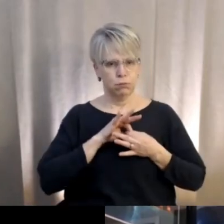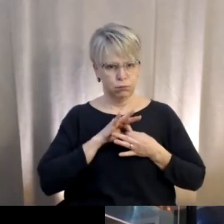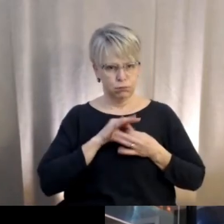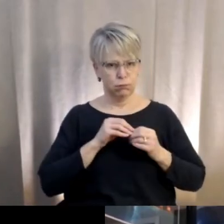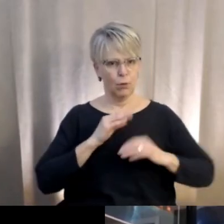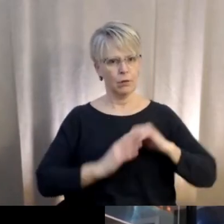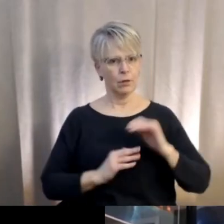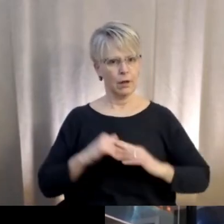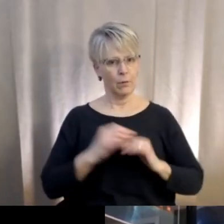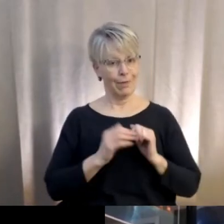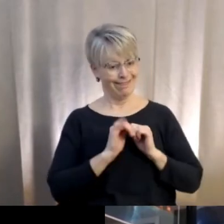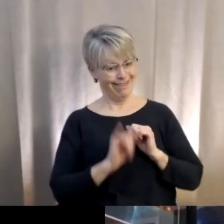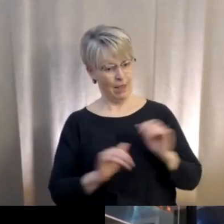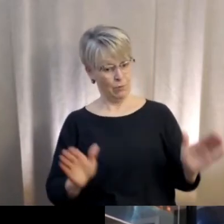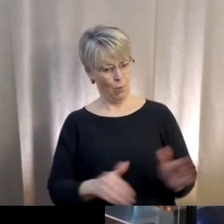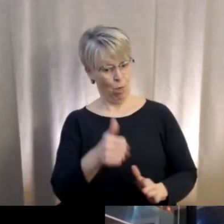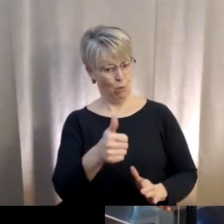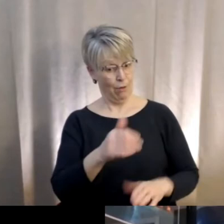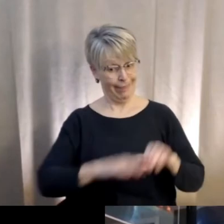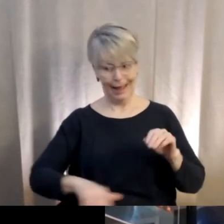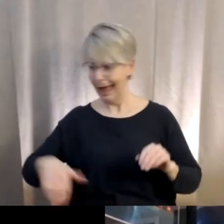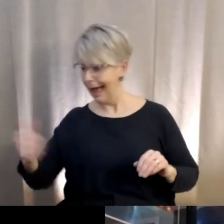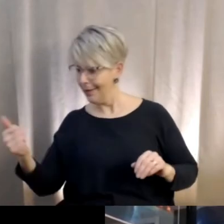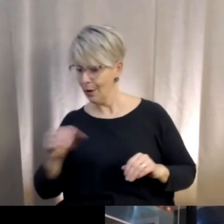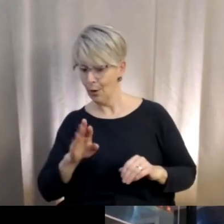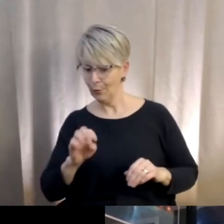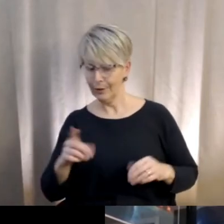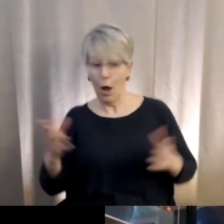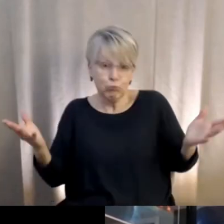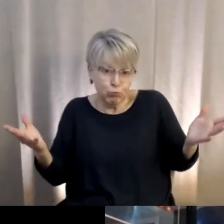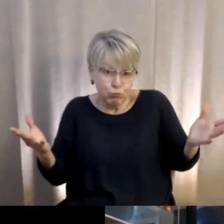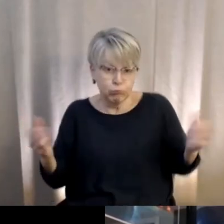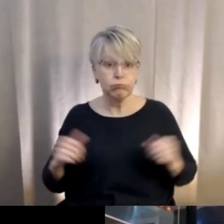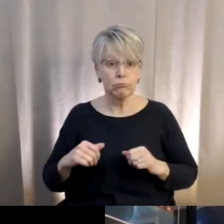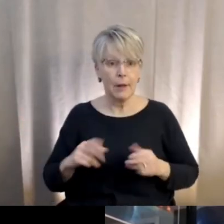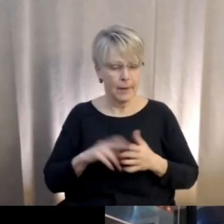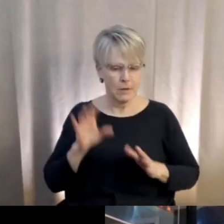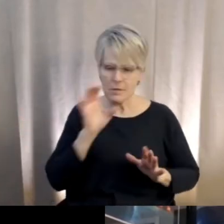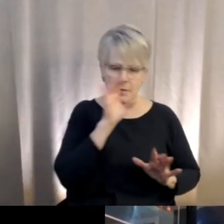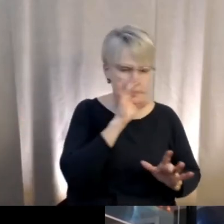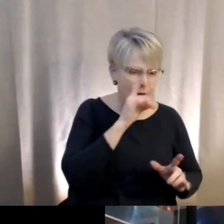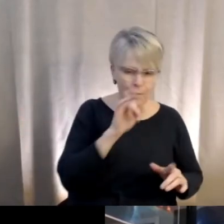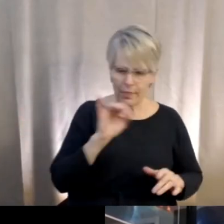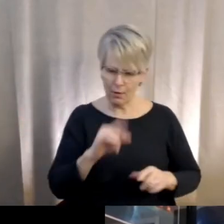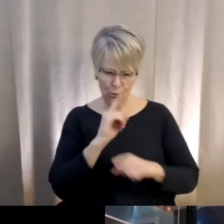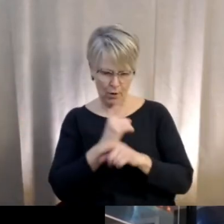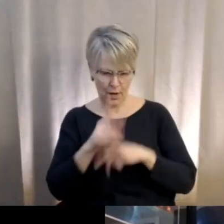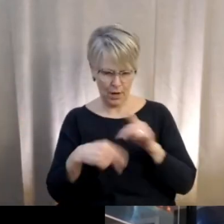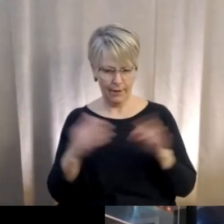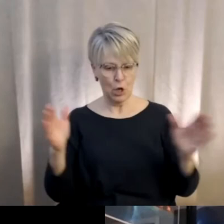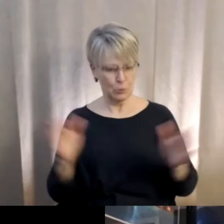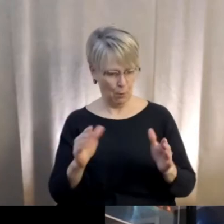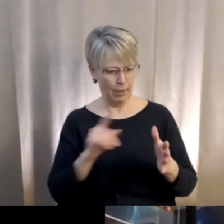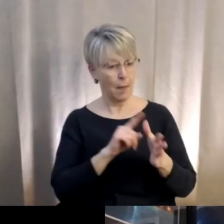work through some things better than any other breed, then I'm like, fair enough, let's find a small breed dog that, you know, fits, checks